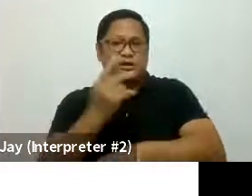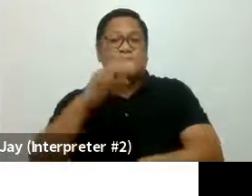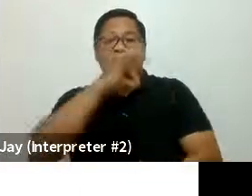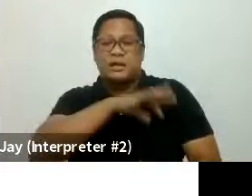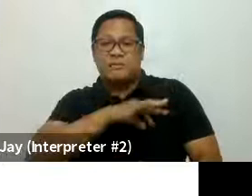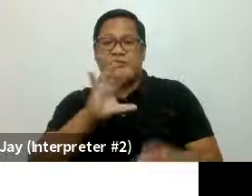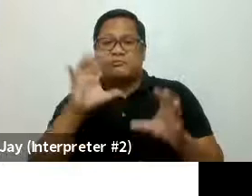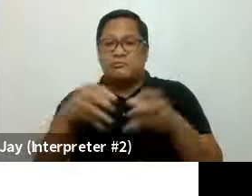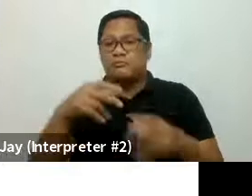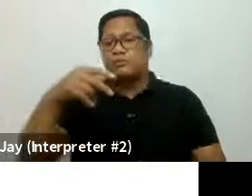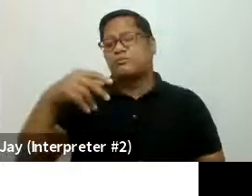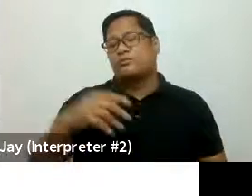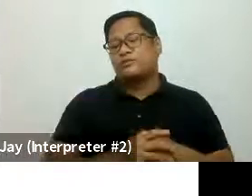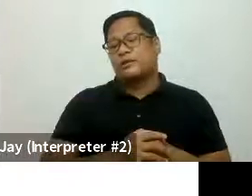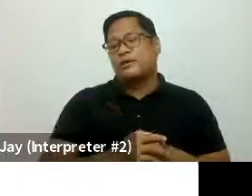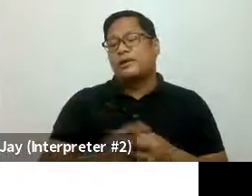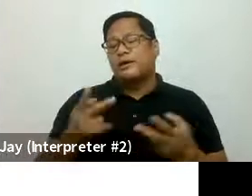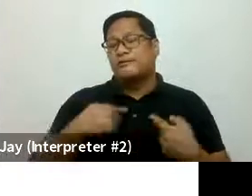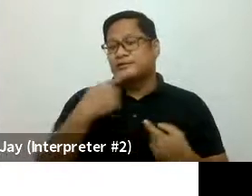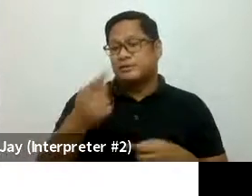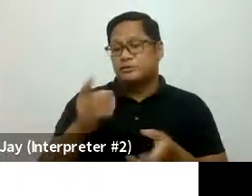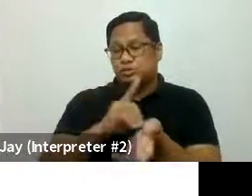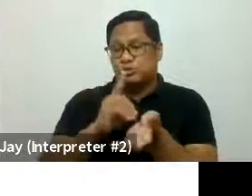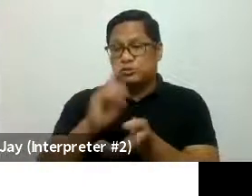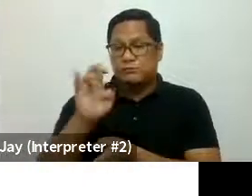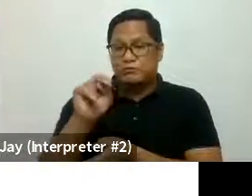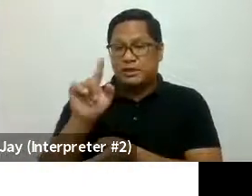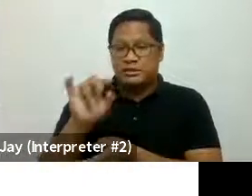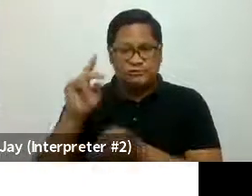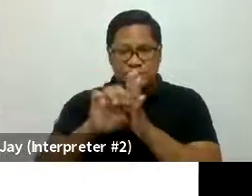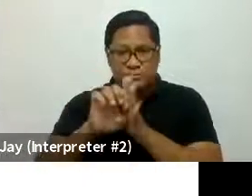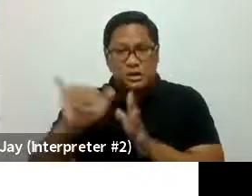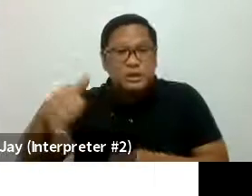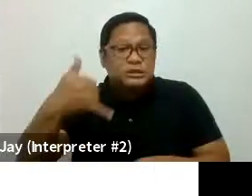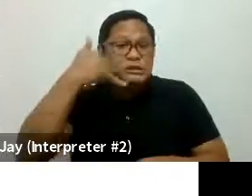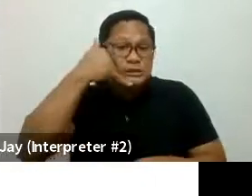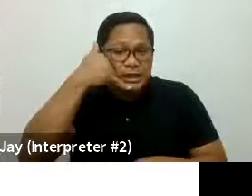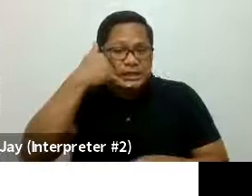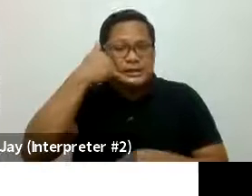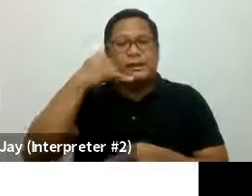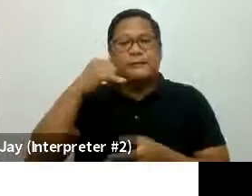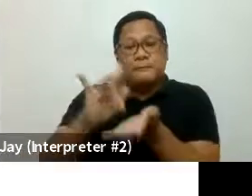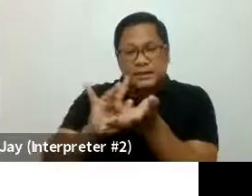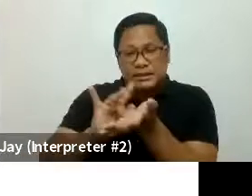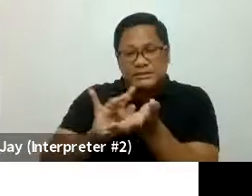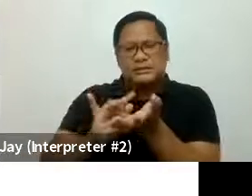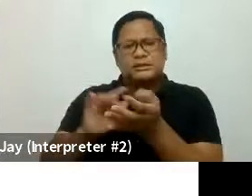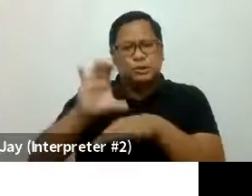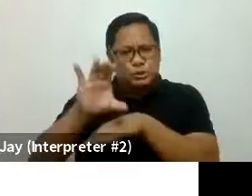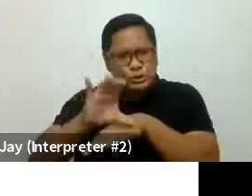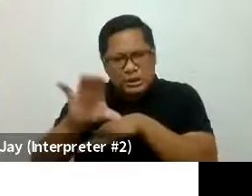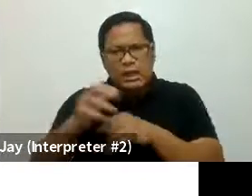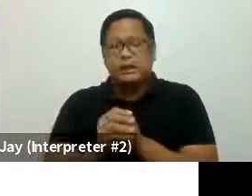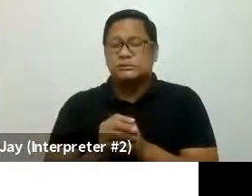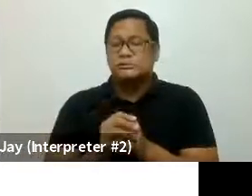think, mentioned by Dr. Banzon on the use of the telemedicine and all of those. We are also actually considering it